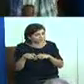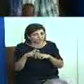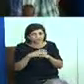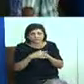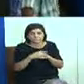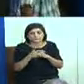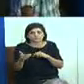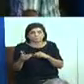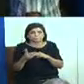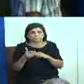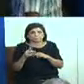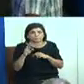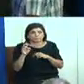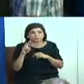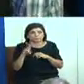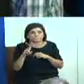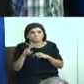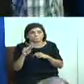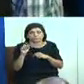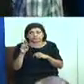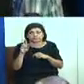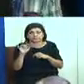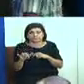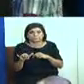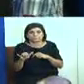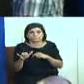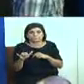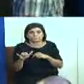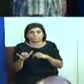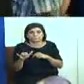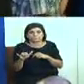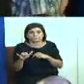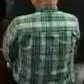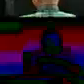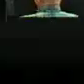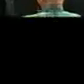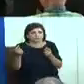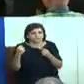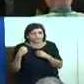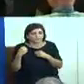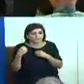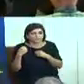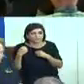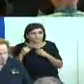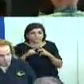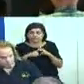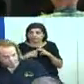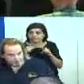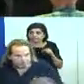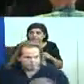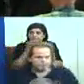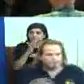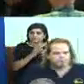to invite Reverend Troy Perry up to come near as we begin this part of the process.